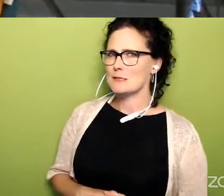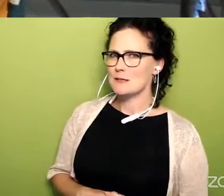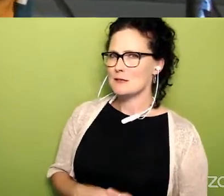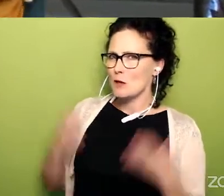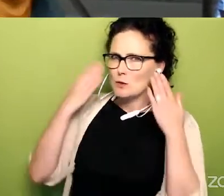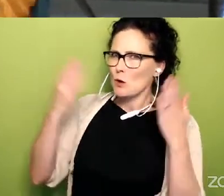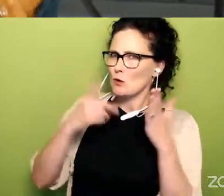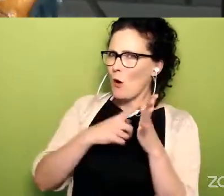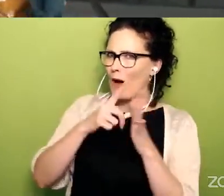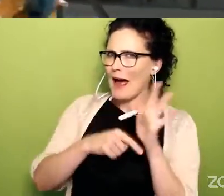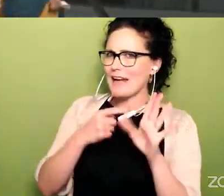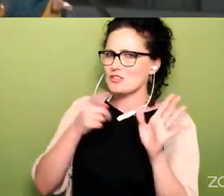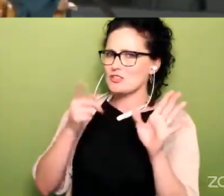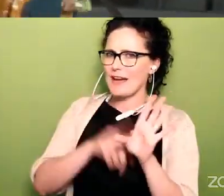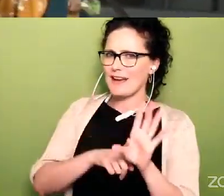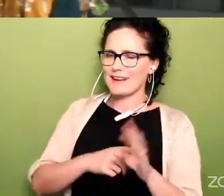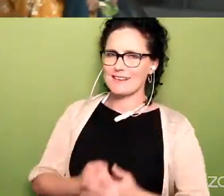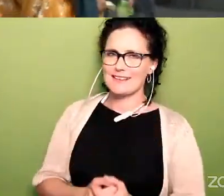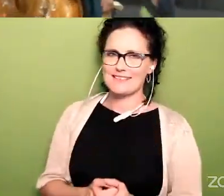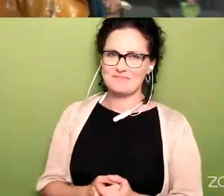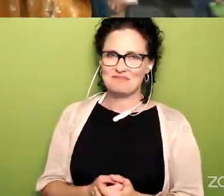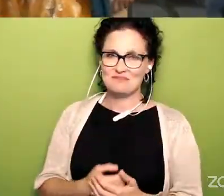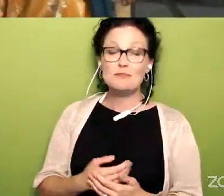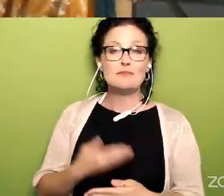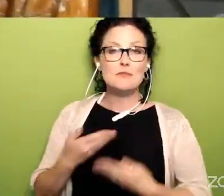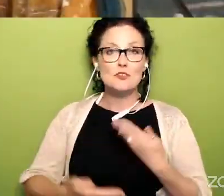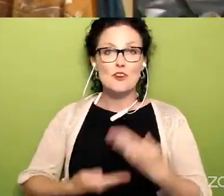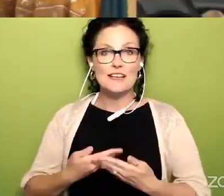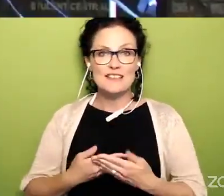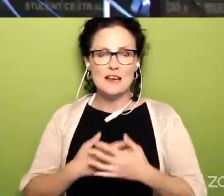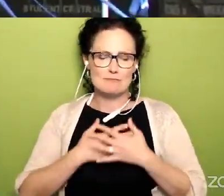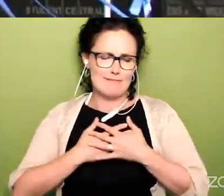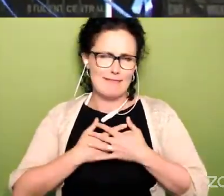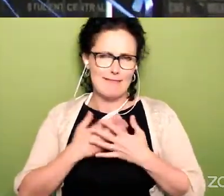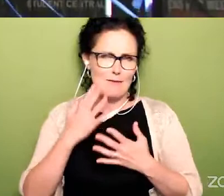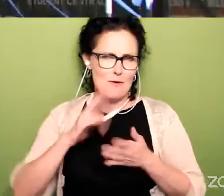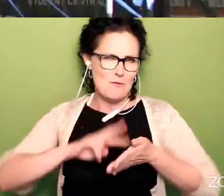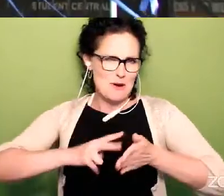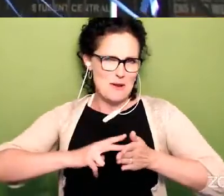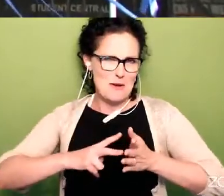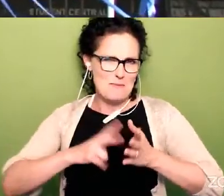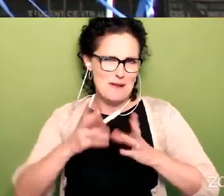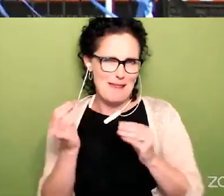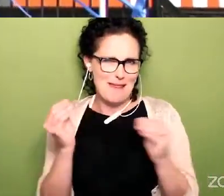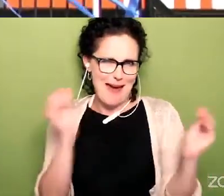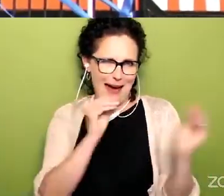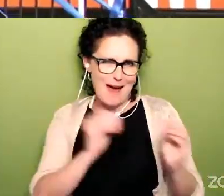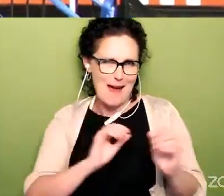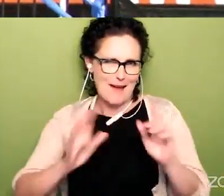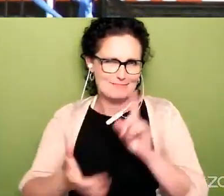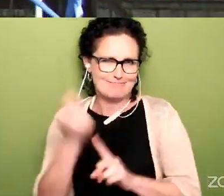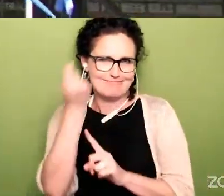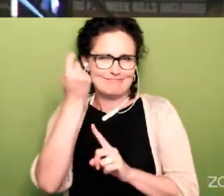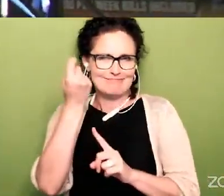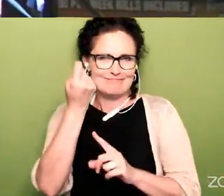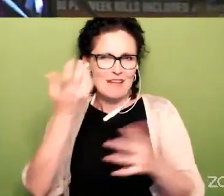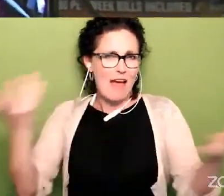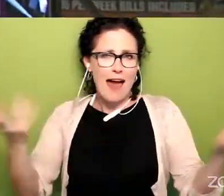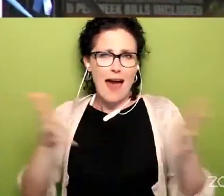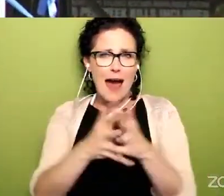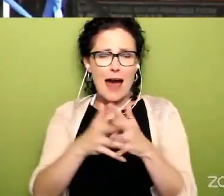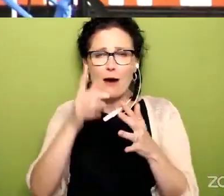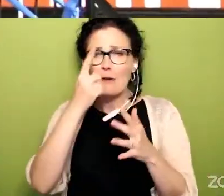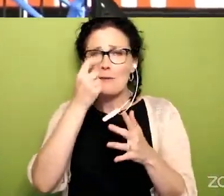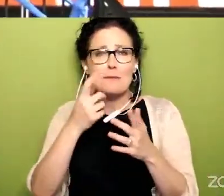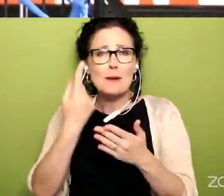the past, present and future is trying to love and care for you? Hey, the baby Bulbir. Oh no, is